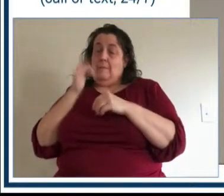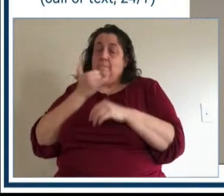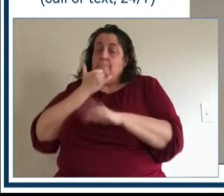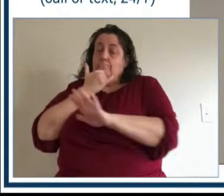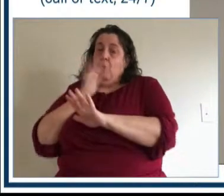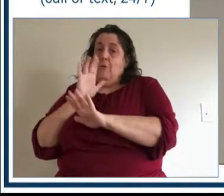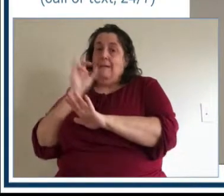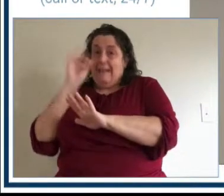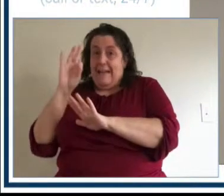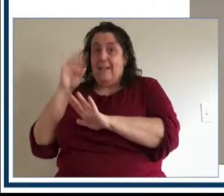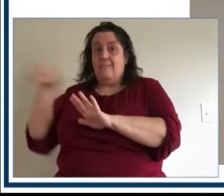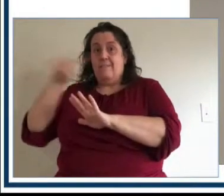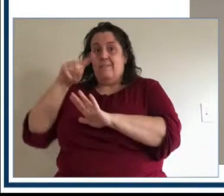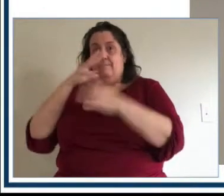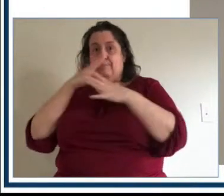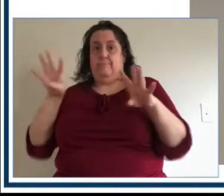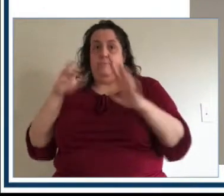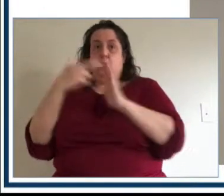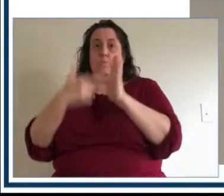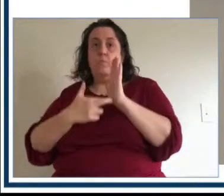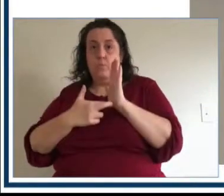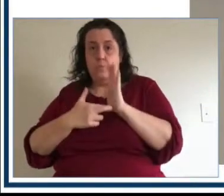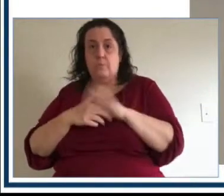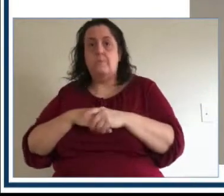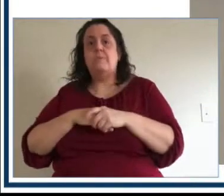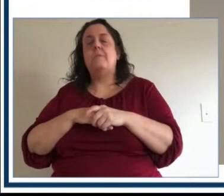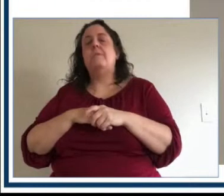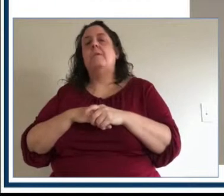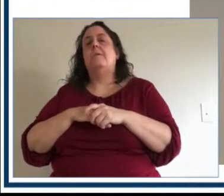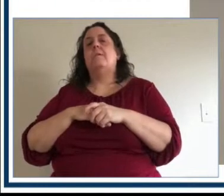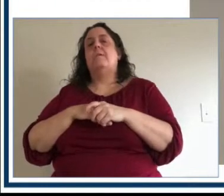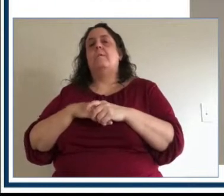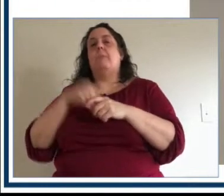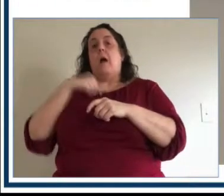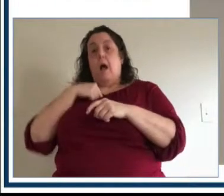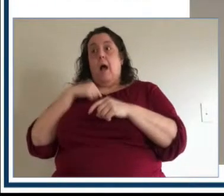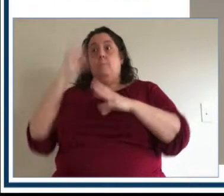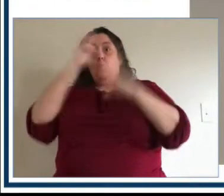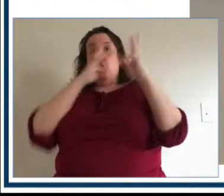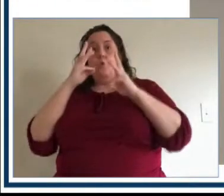worried and concerned. Well, not worried, but I'm concerned that